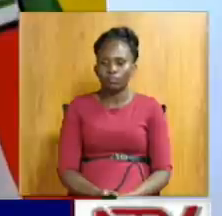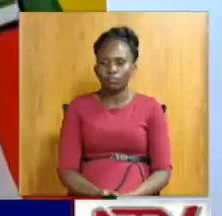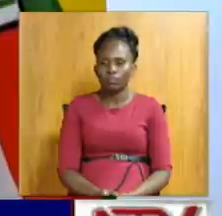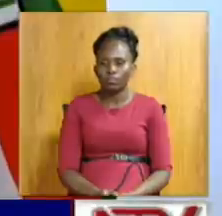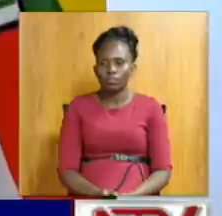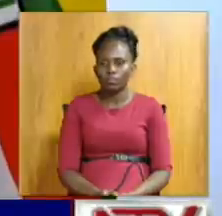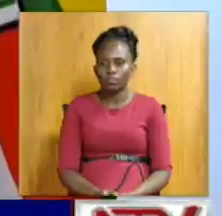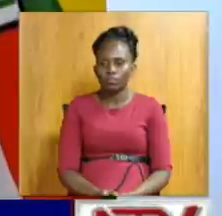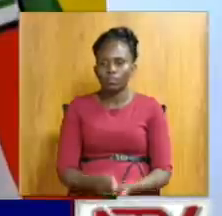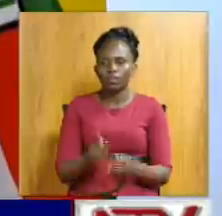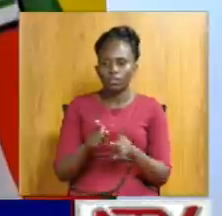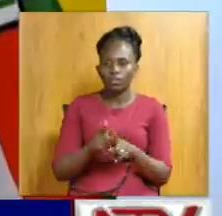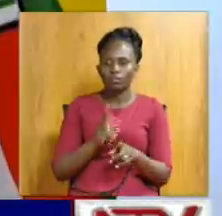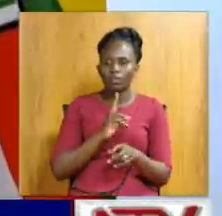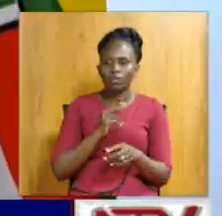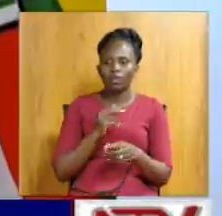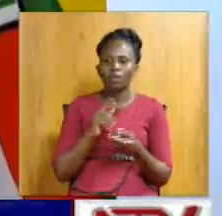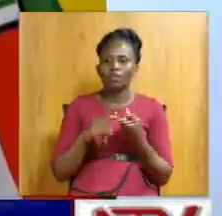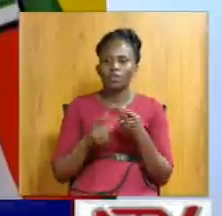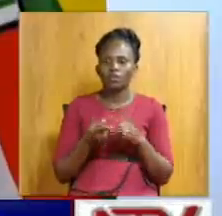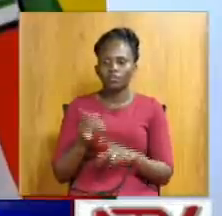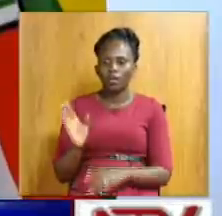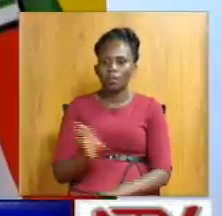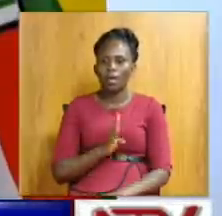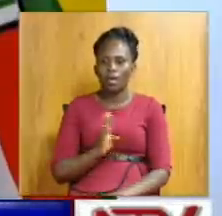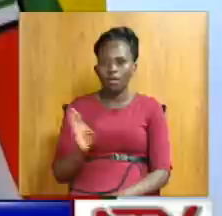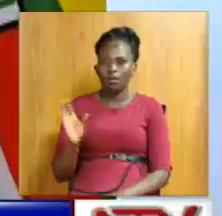And our friends, the bar people,